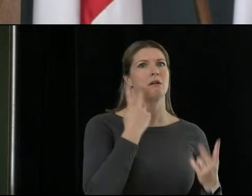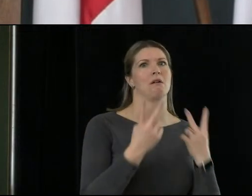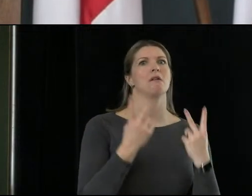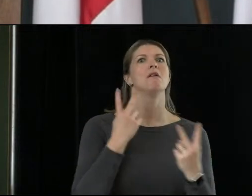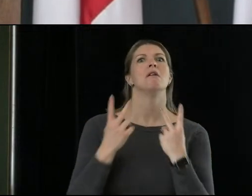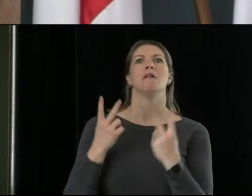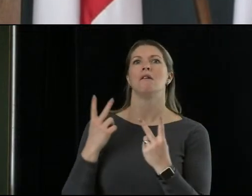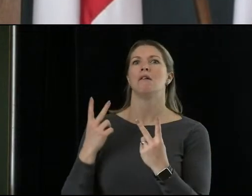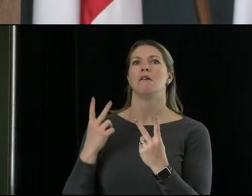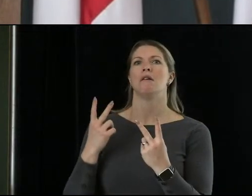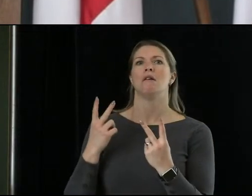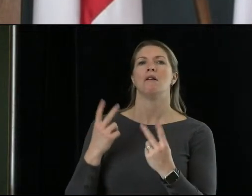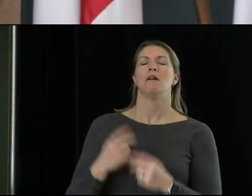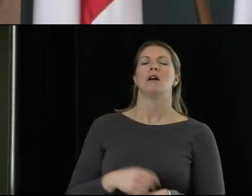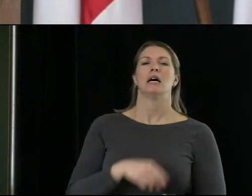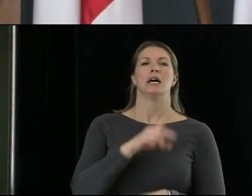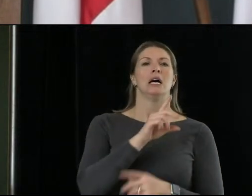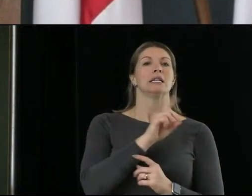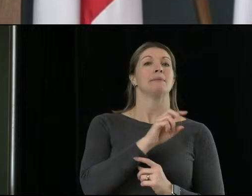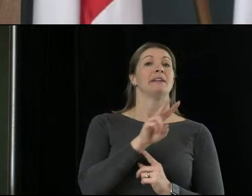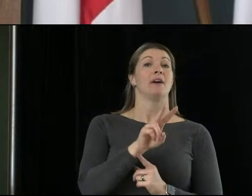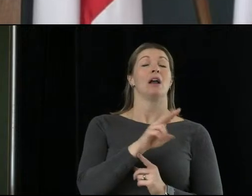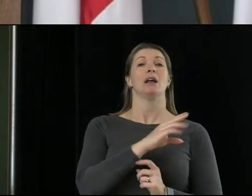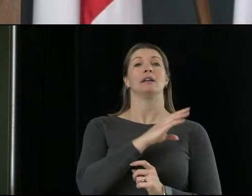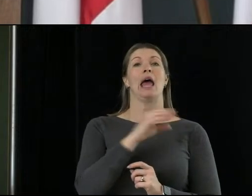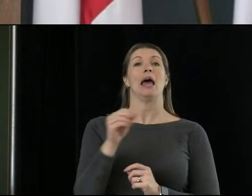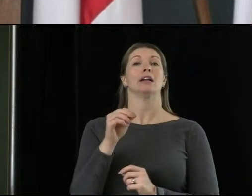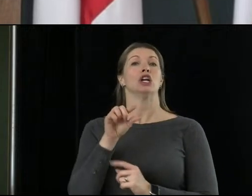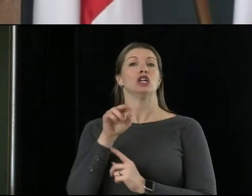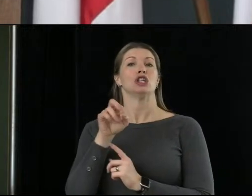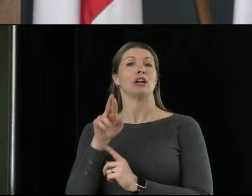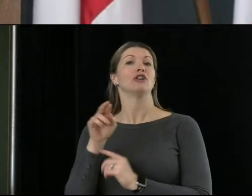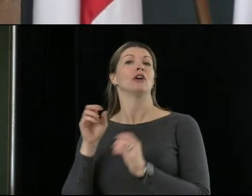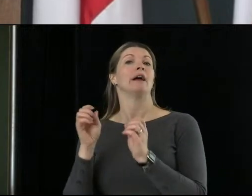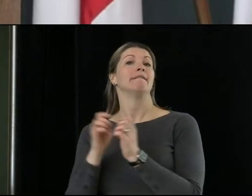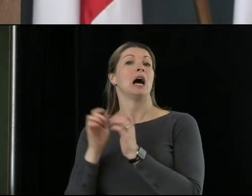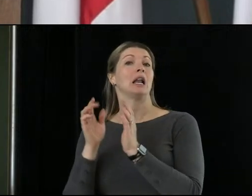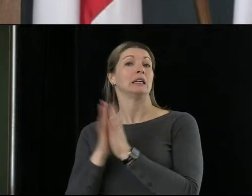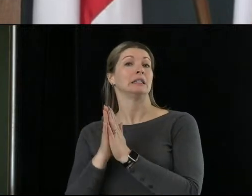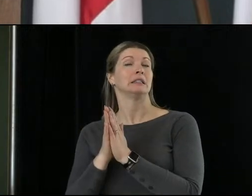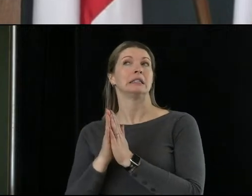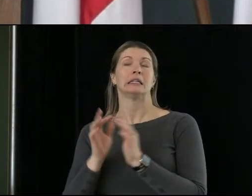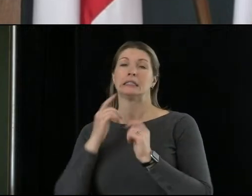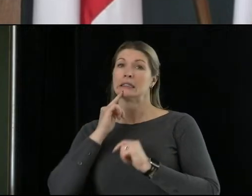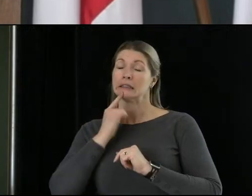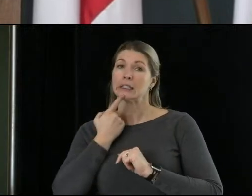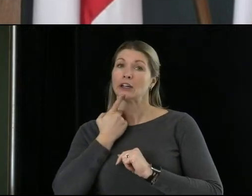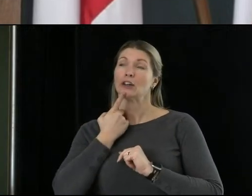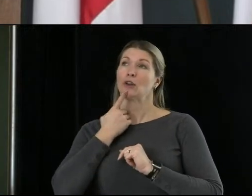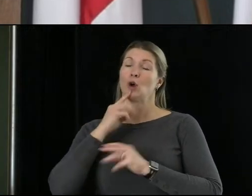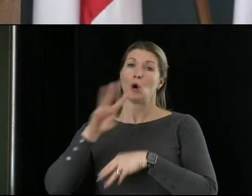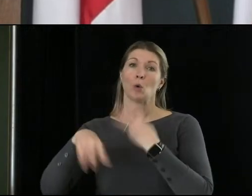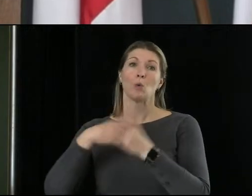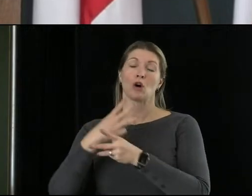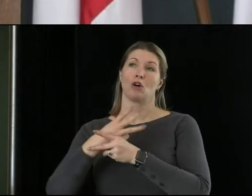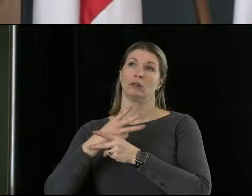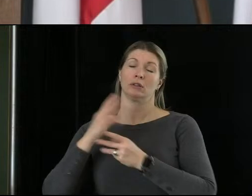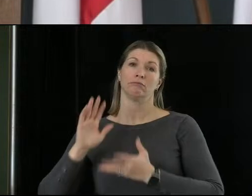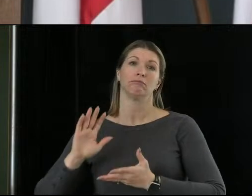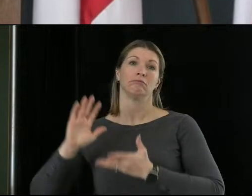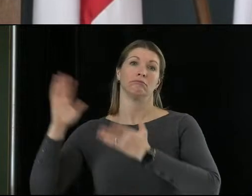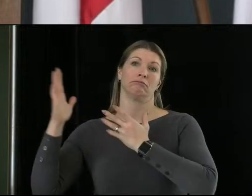Domestic, intimate partner, and gender abuse is a worldwide epidemic. It should be